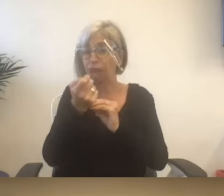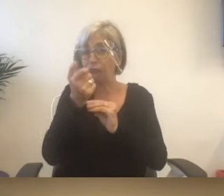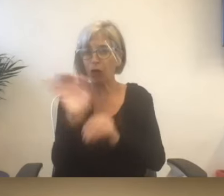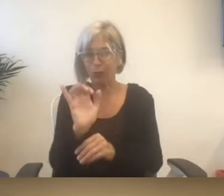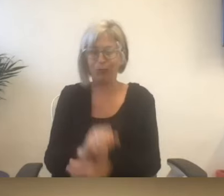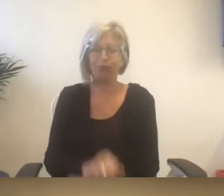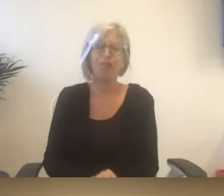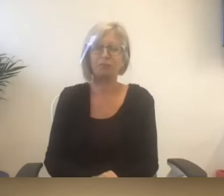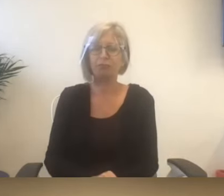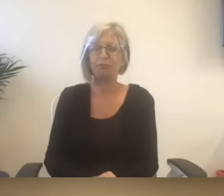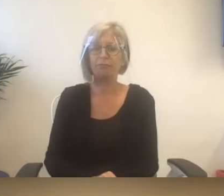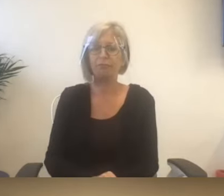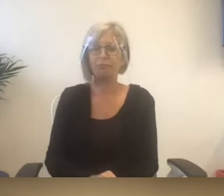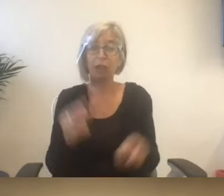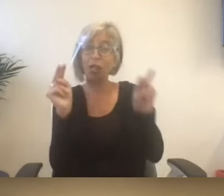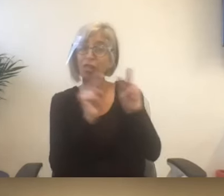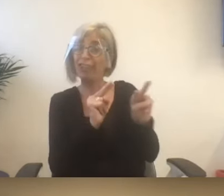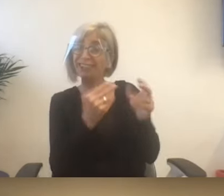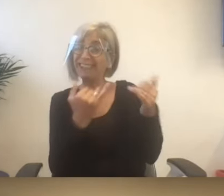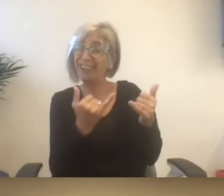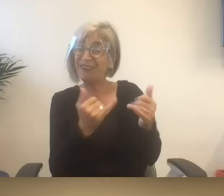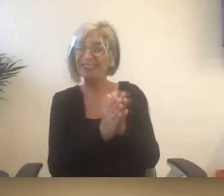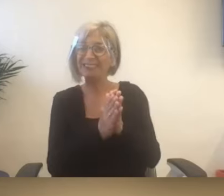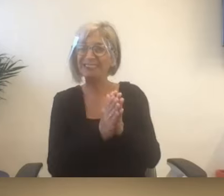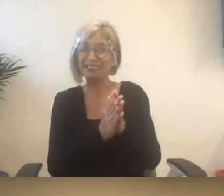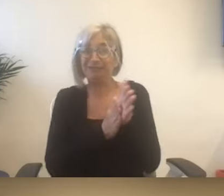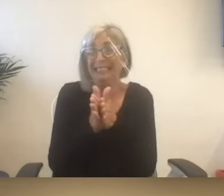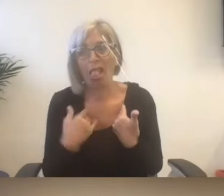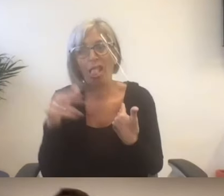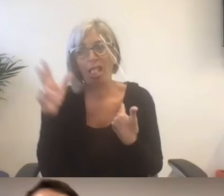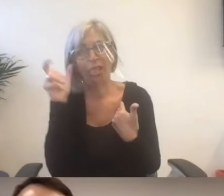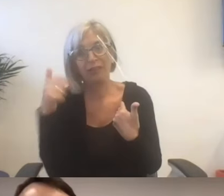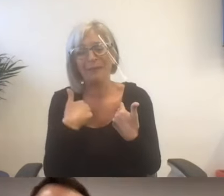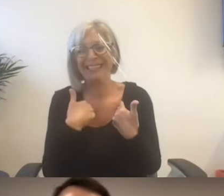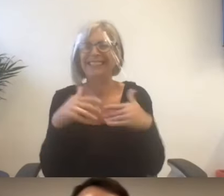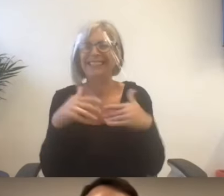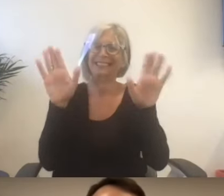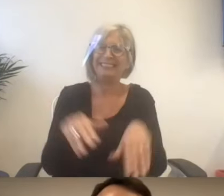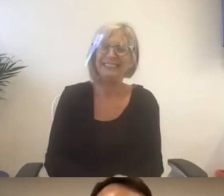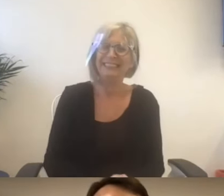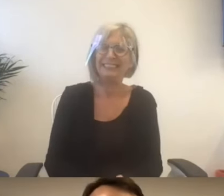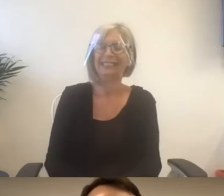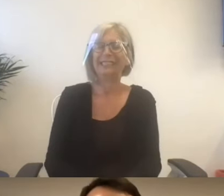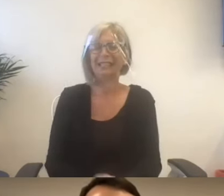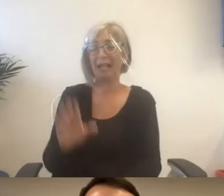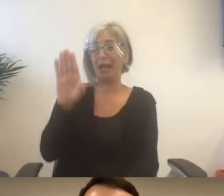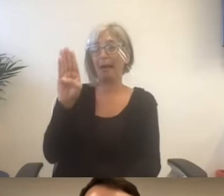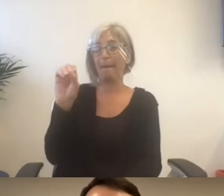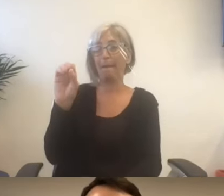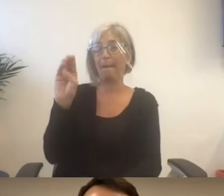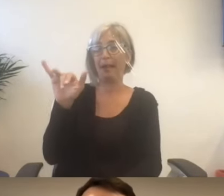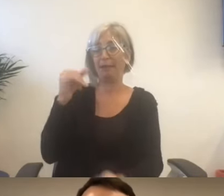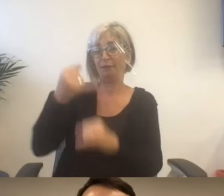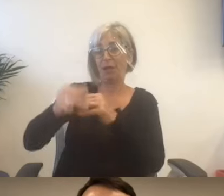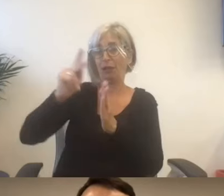So let's just go ahead and take a look at it. I'm sure you guys are sick of hearing me talk. If you go to bobbysfinalproject.com, it's just right